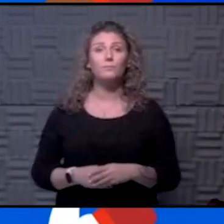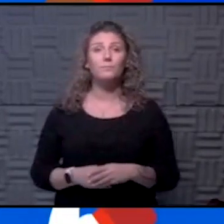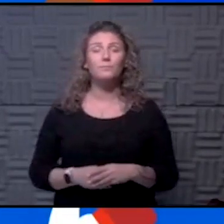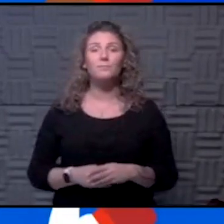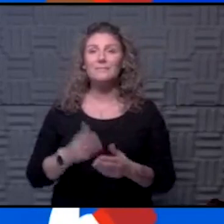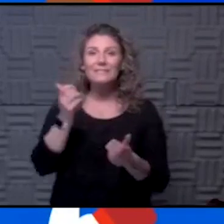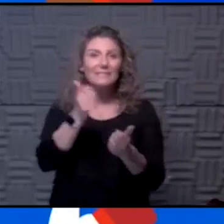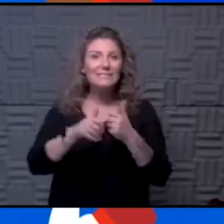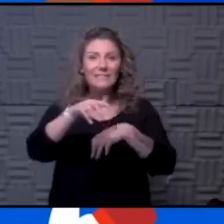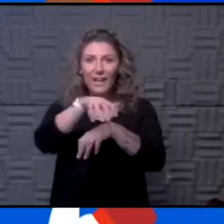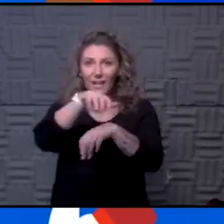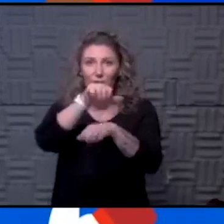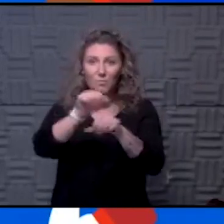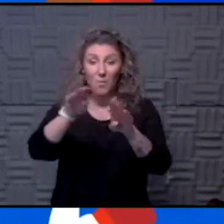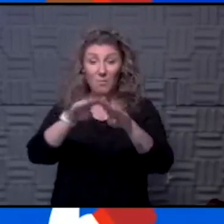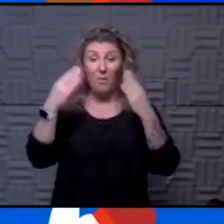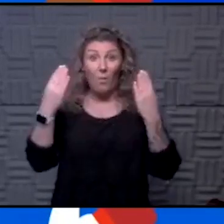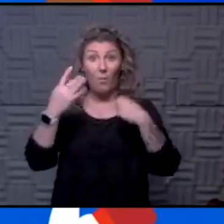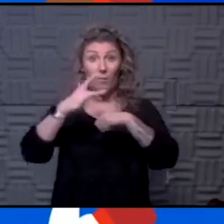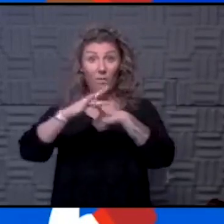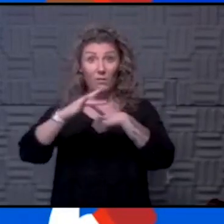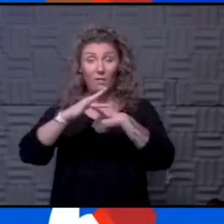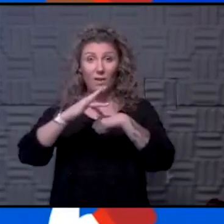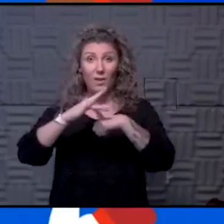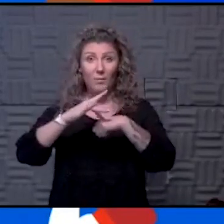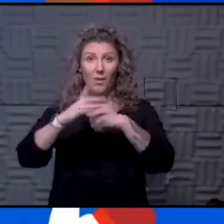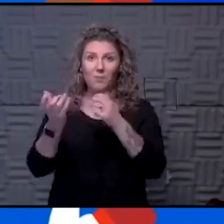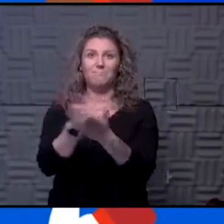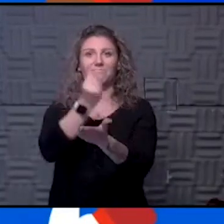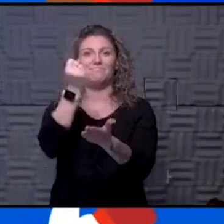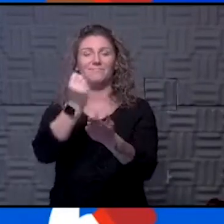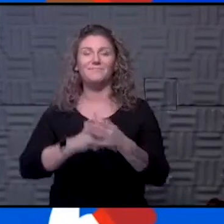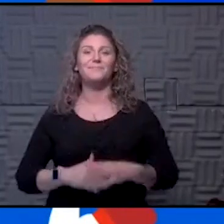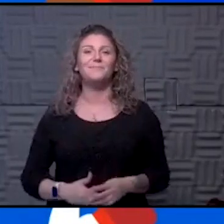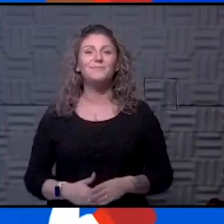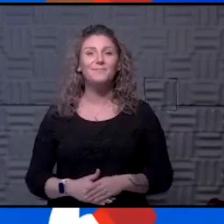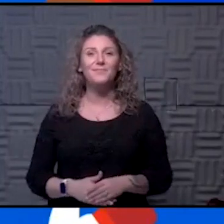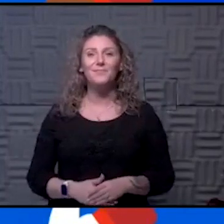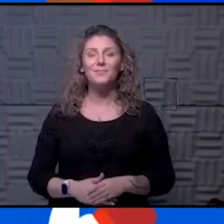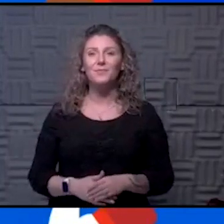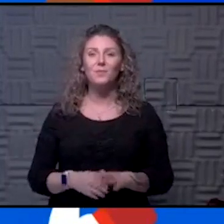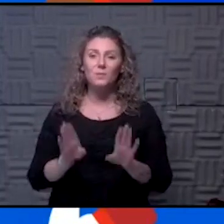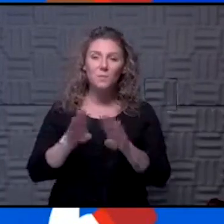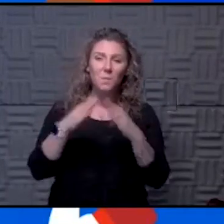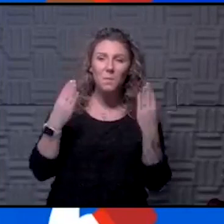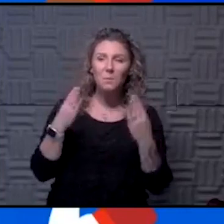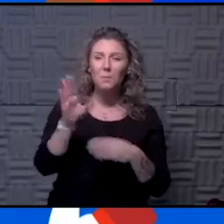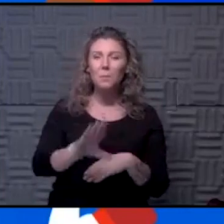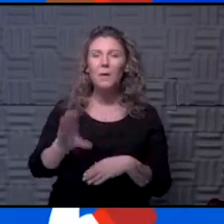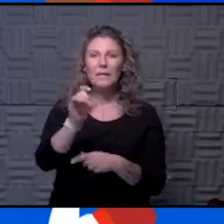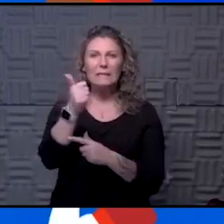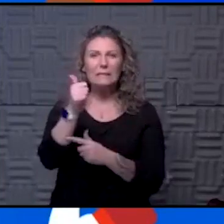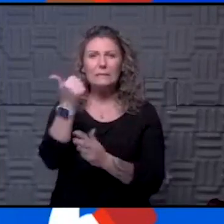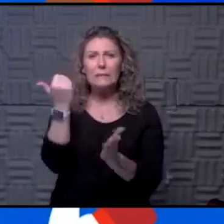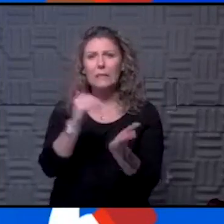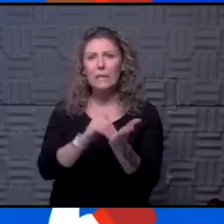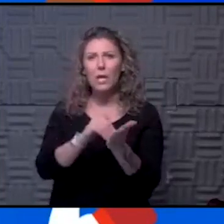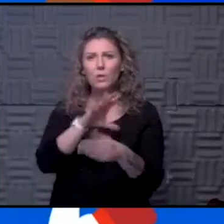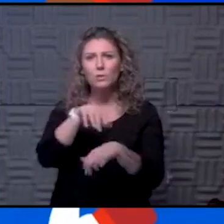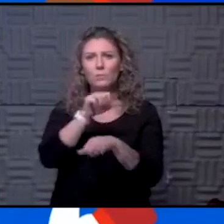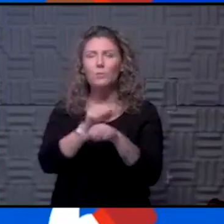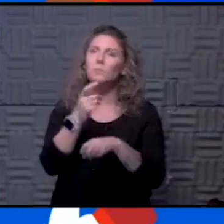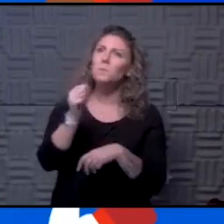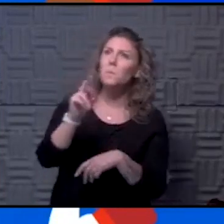every appointment that we have opened has been taken up. We opened about 10,000 appointments,